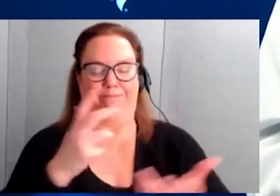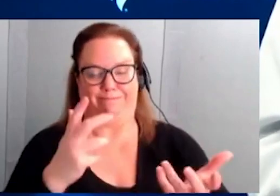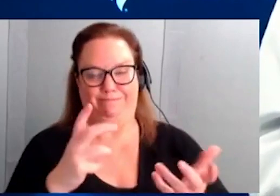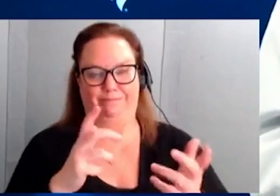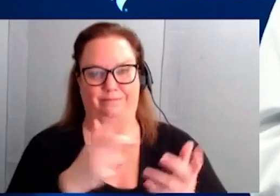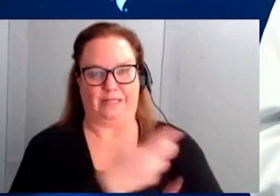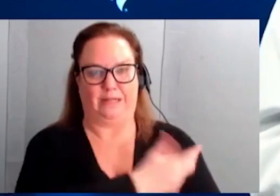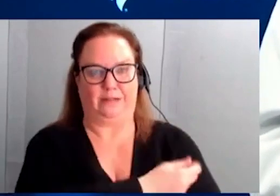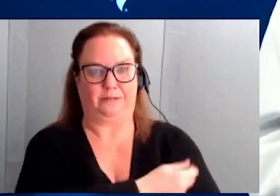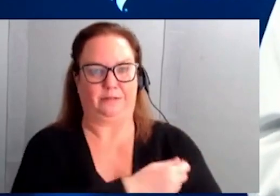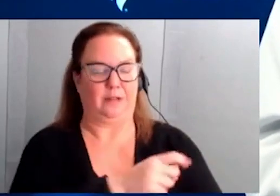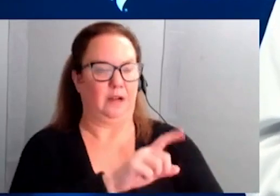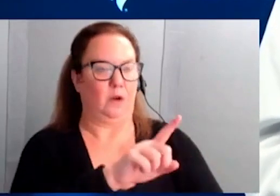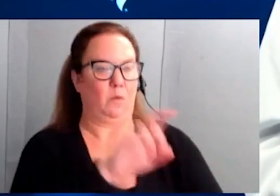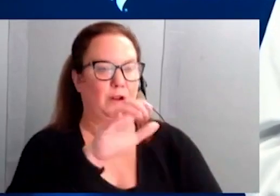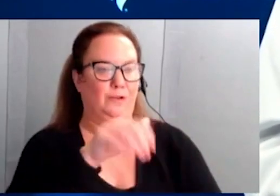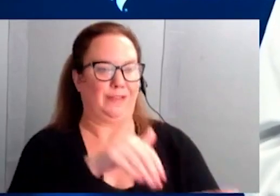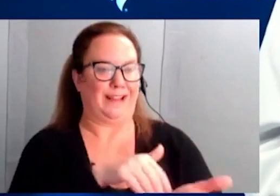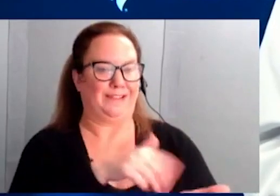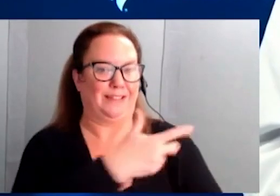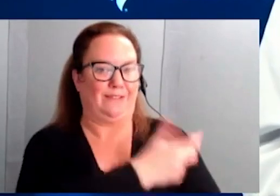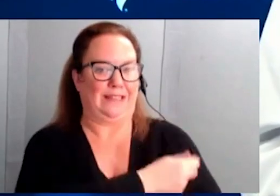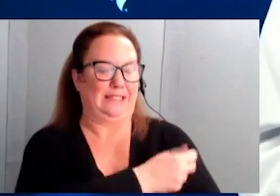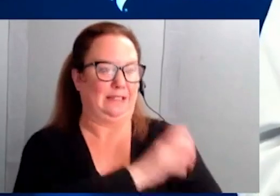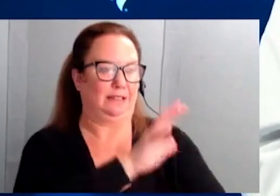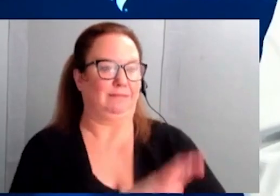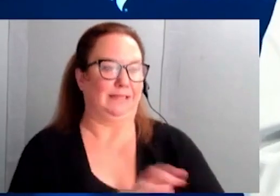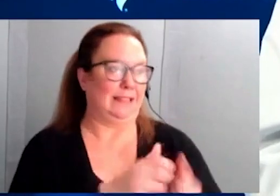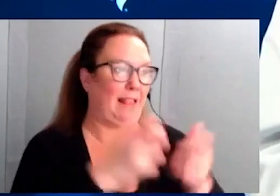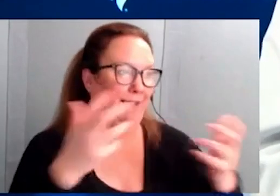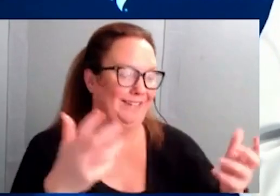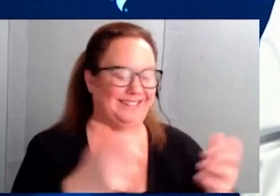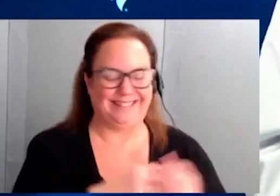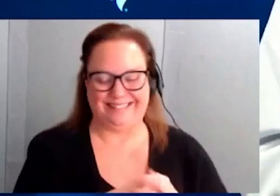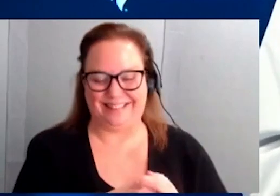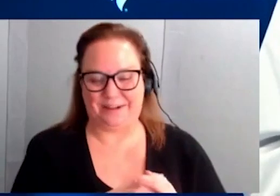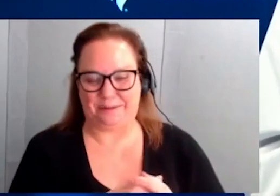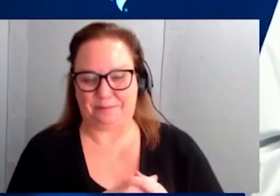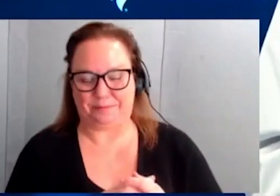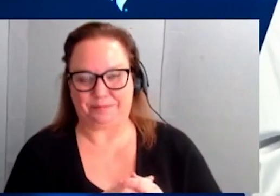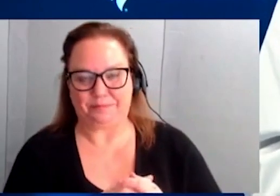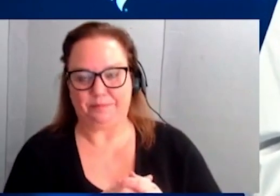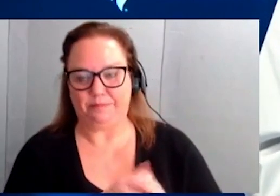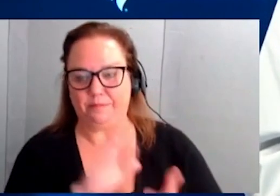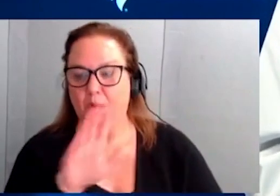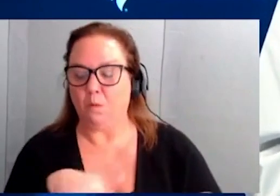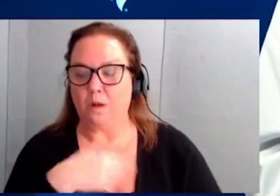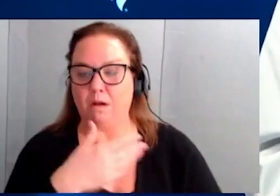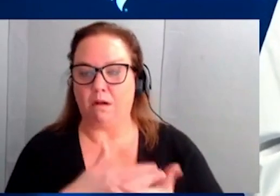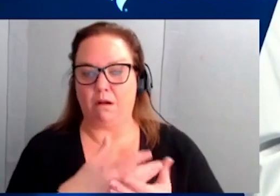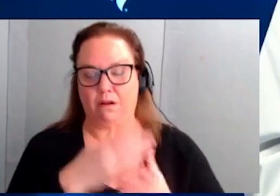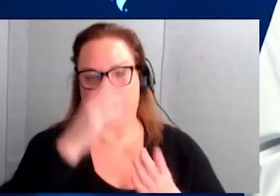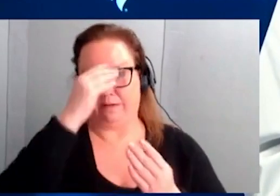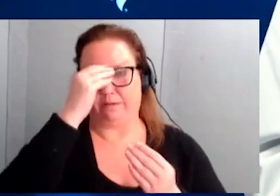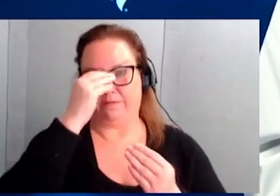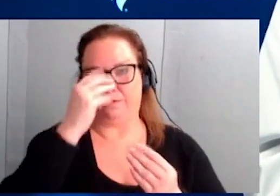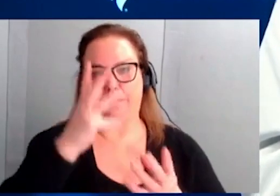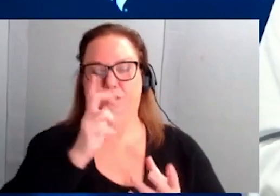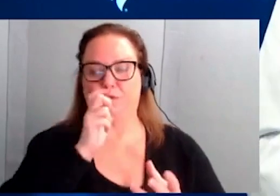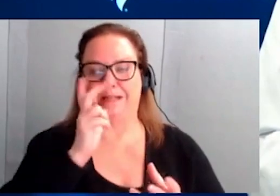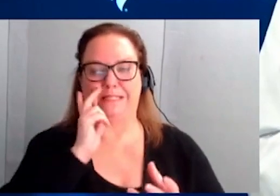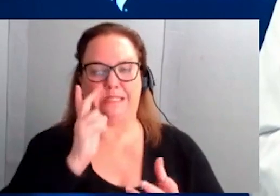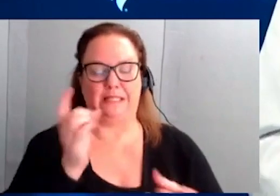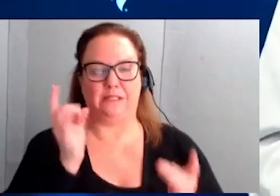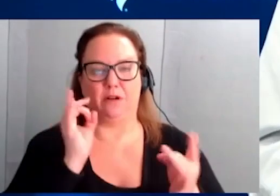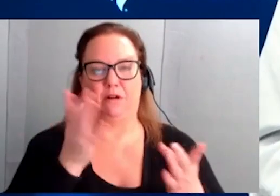system, right? 100,000. That's approximately a lot. And in all those doses, we're just not seeing all these terrible things. I didn't